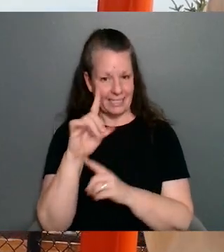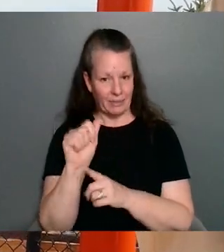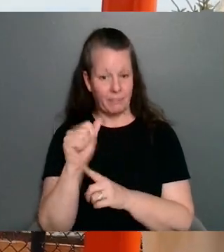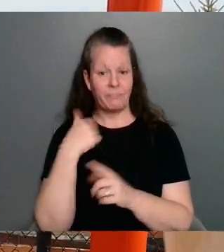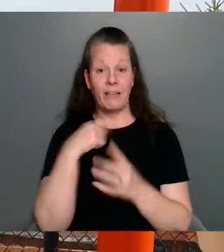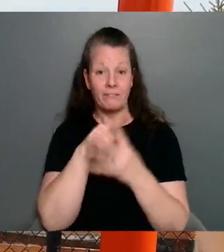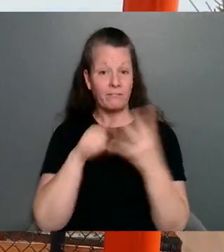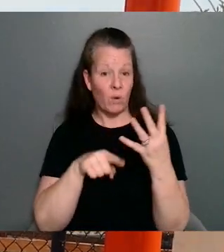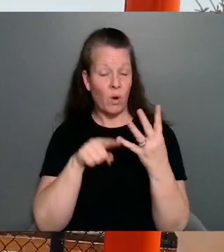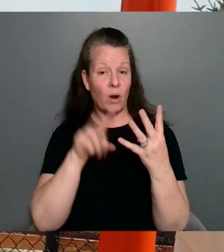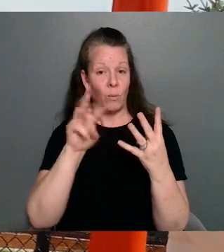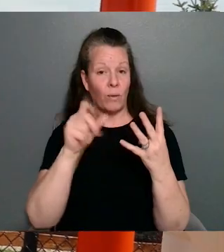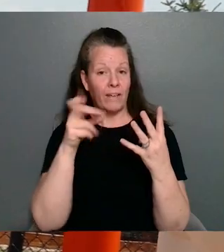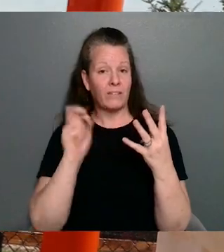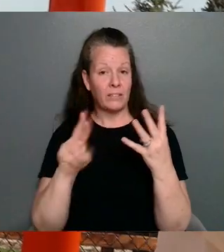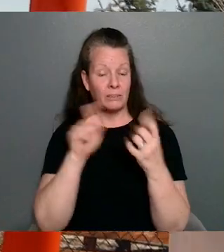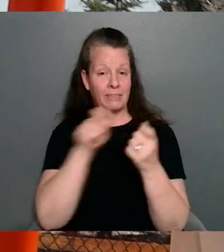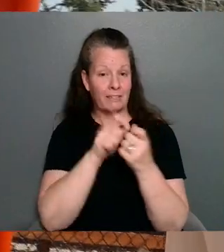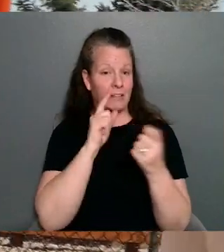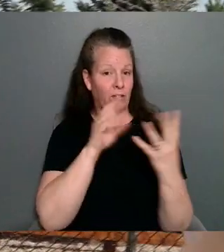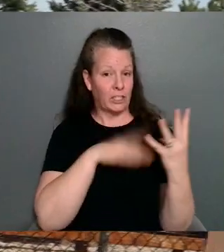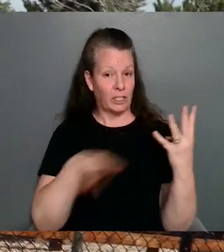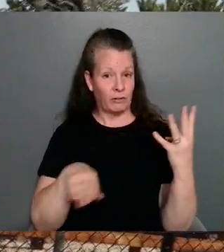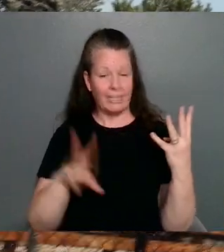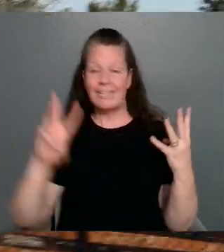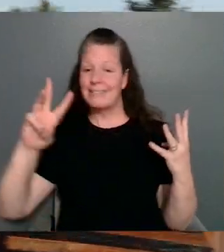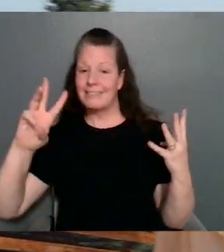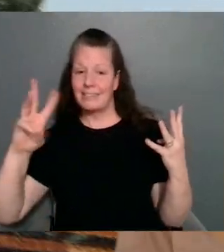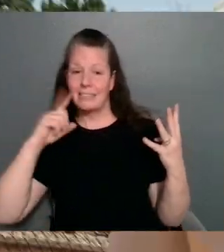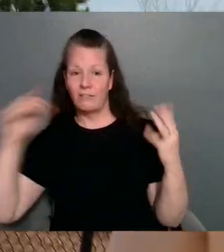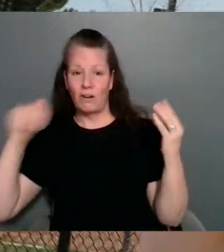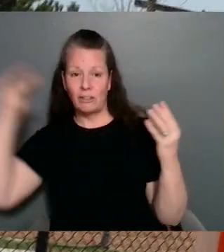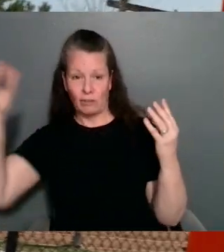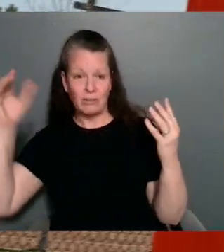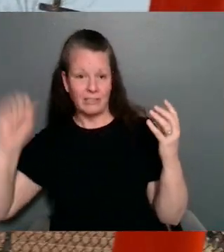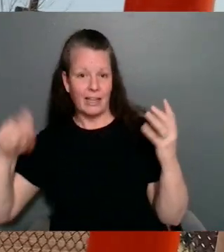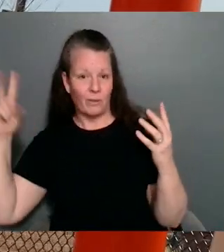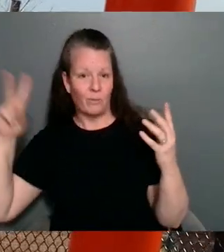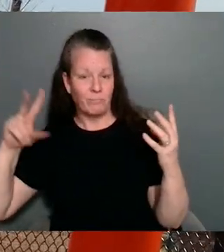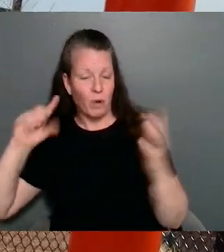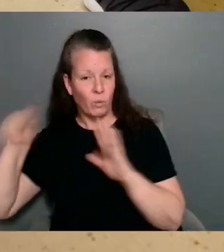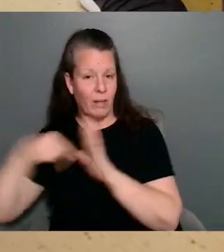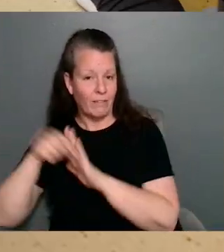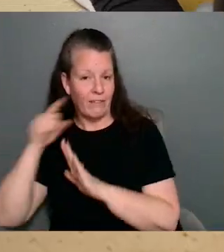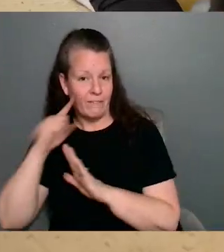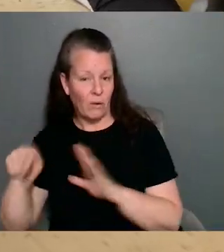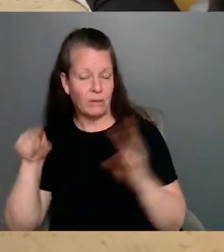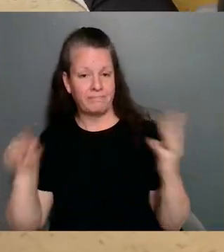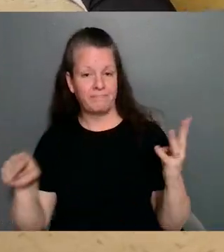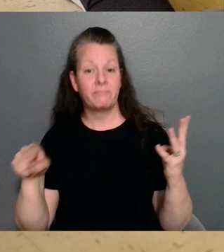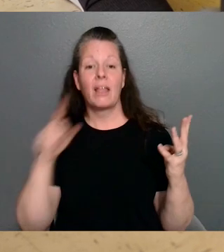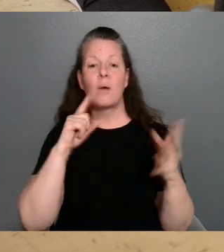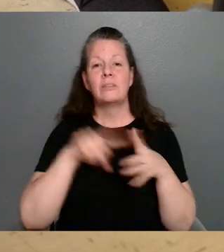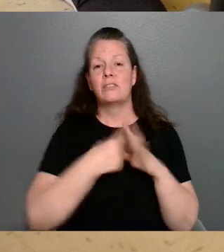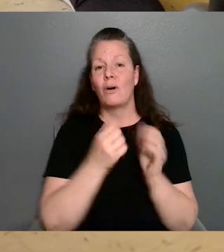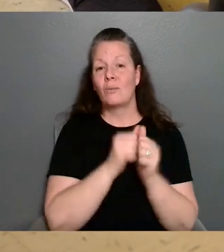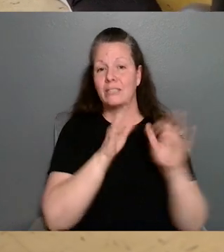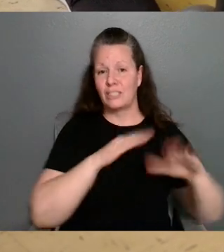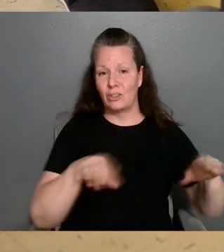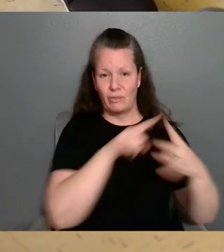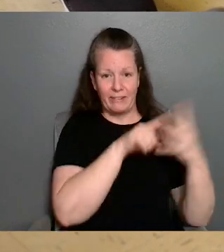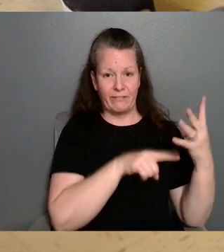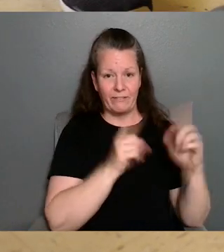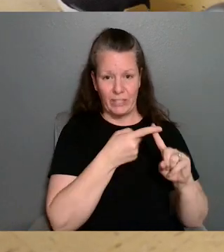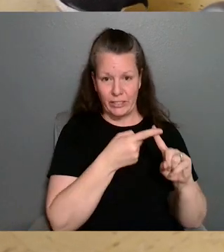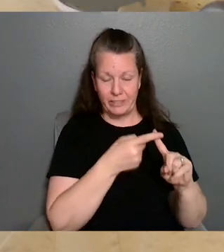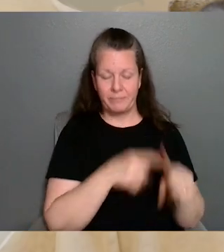4 waivers specifically for children, and there are 6 waivers that adults can qualify for. I'll start by discussing the waivers for